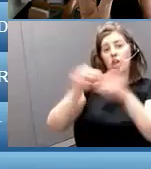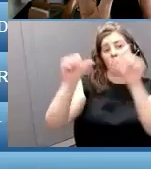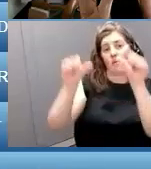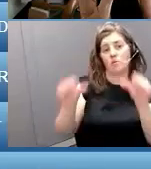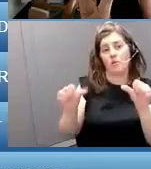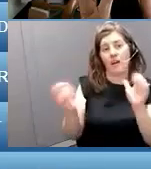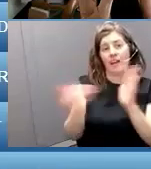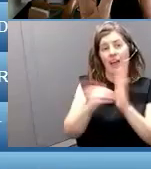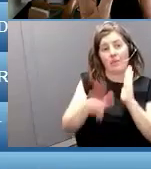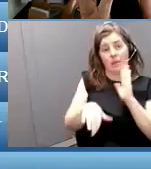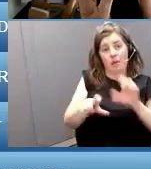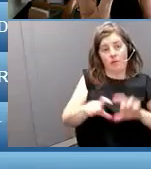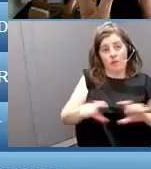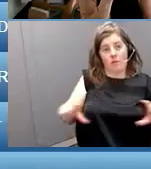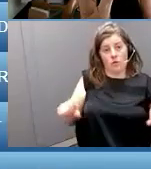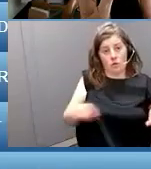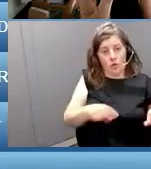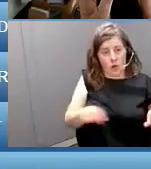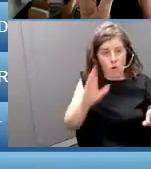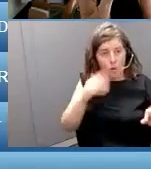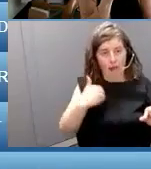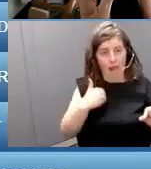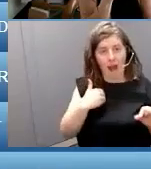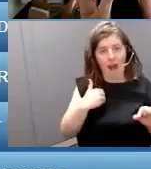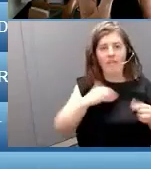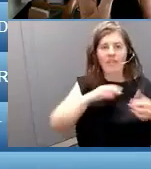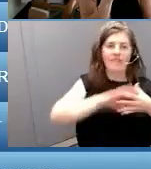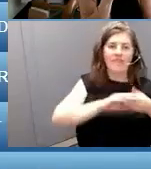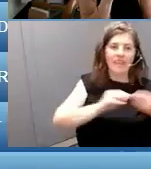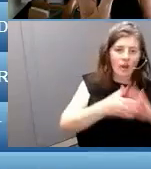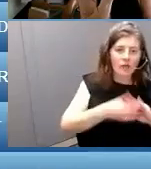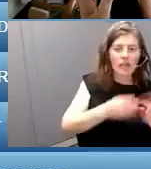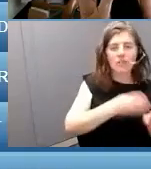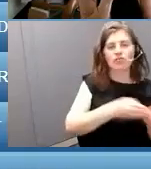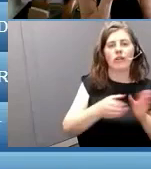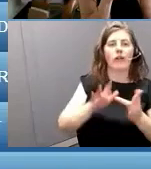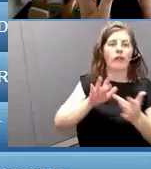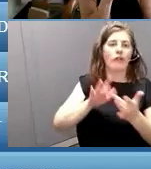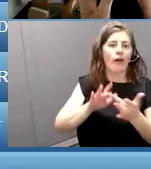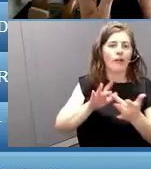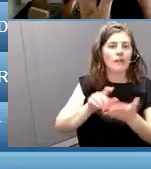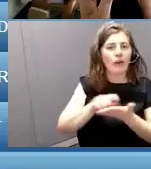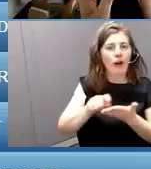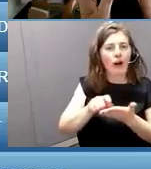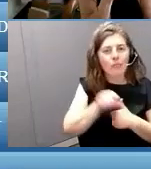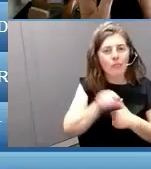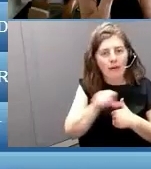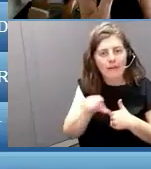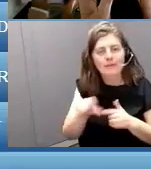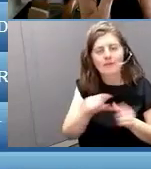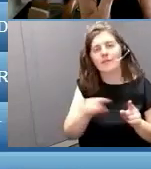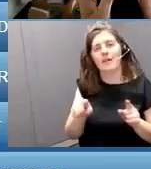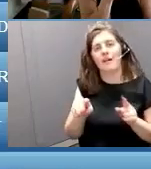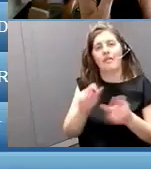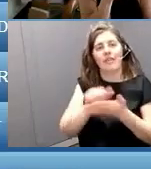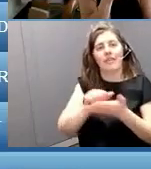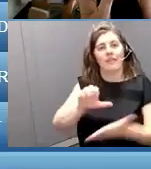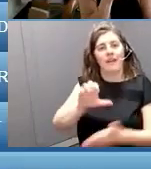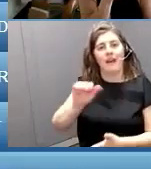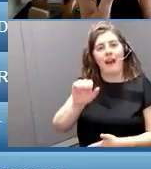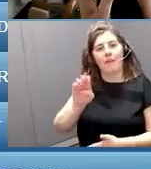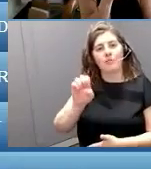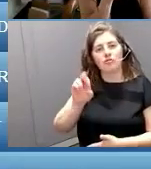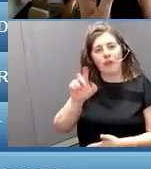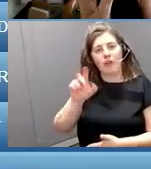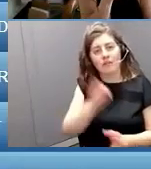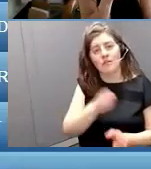of your poster, not only do you have your narrations, your contact author buttons, and your abstracts, you also have